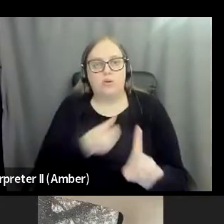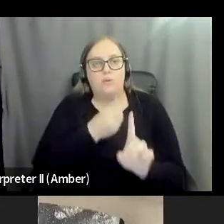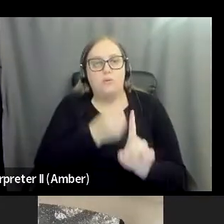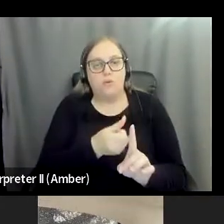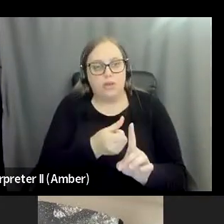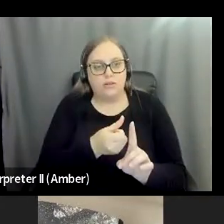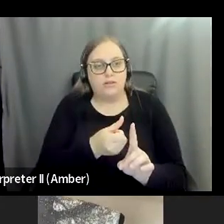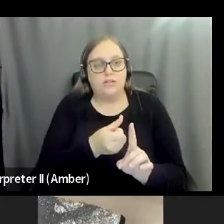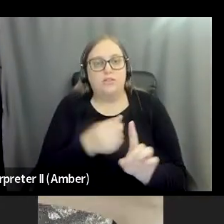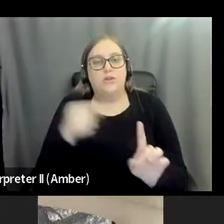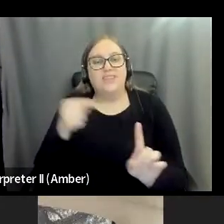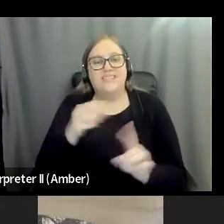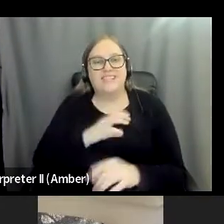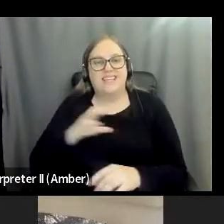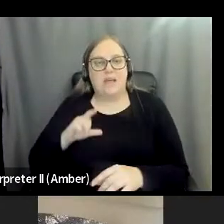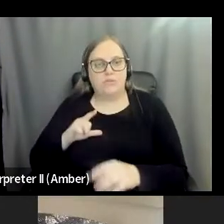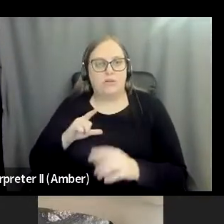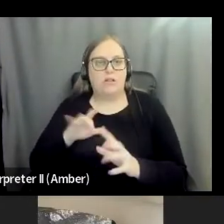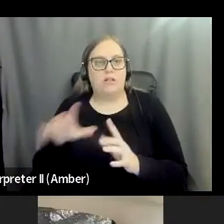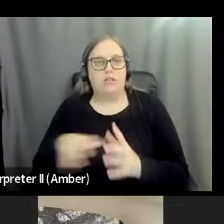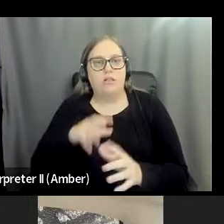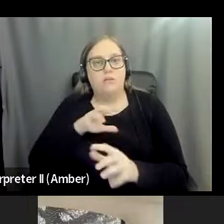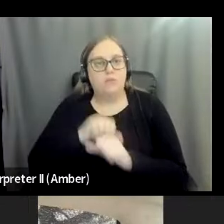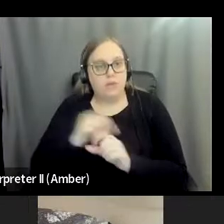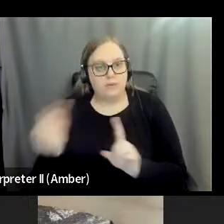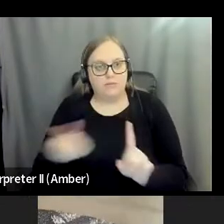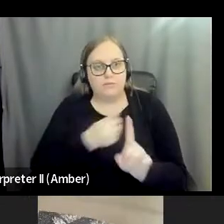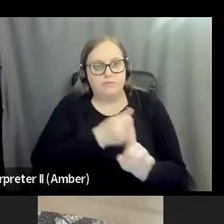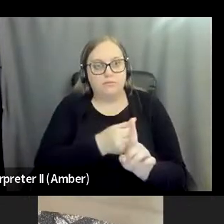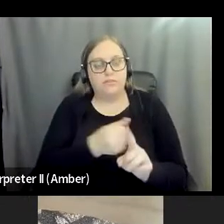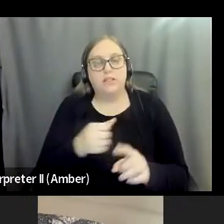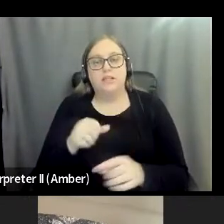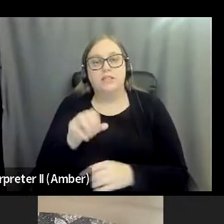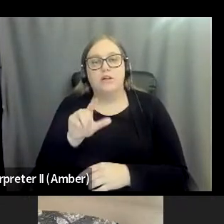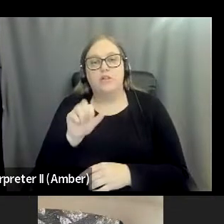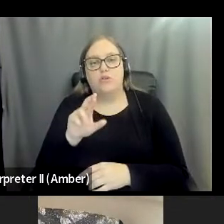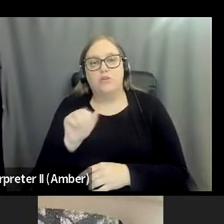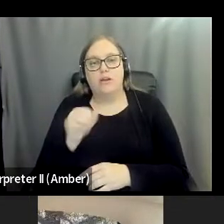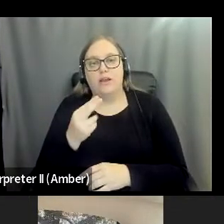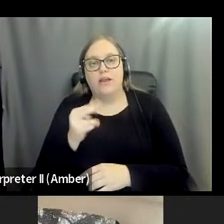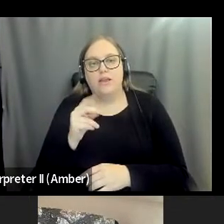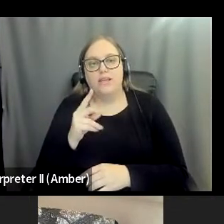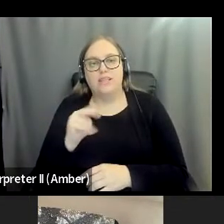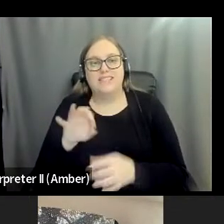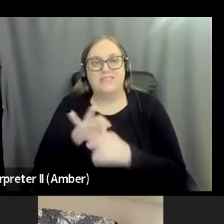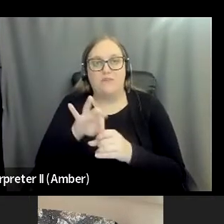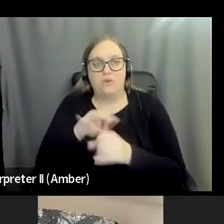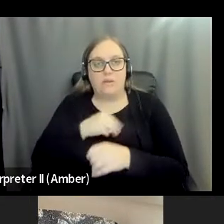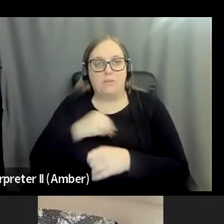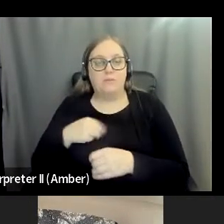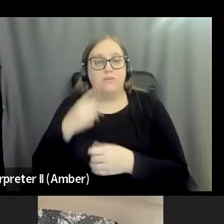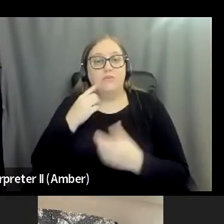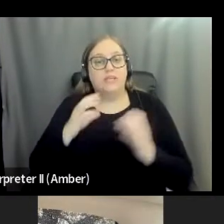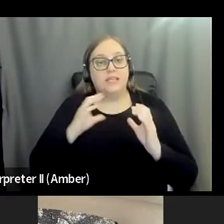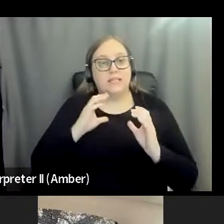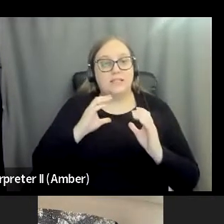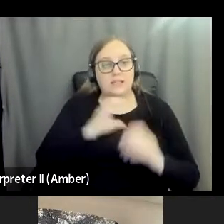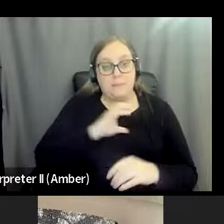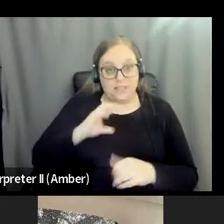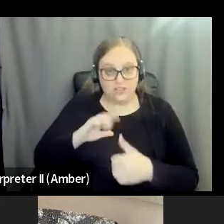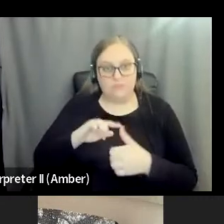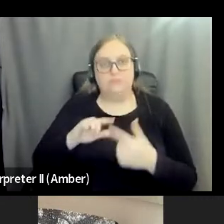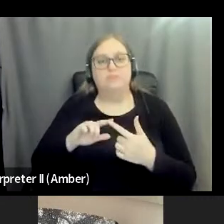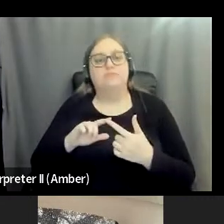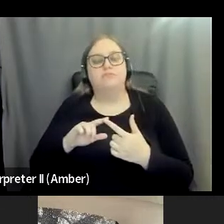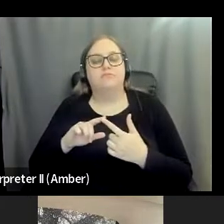this is a council appointment, Ms. Laura Hankins as a voting member on the Commission on the Selection and Tenure of Administrative